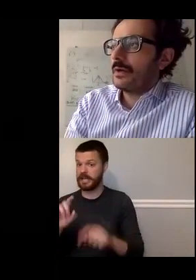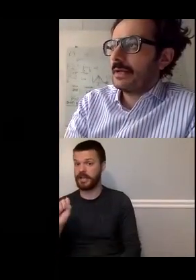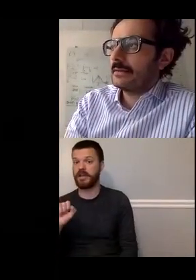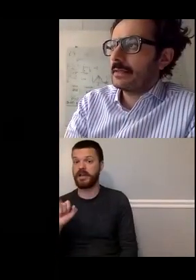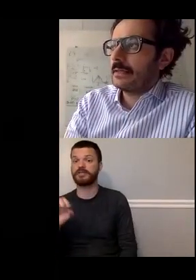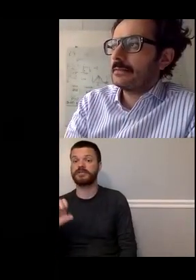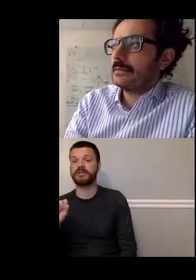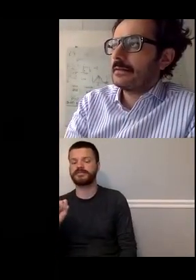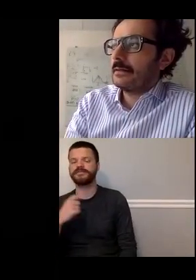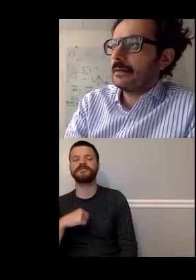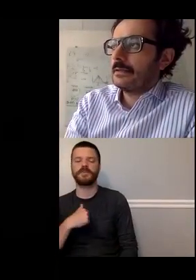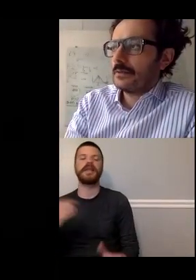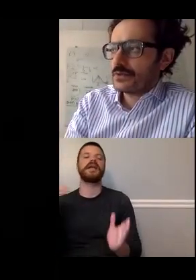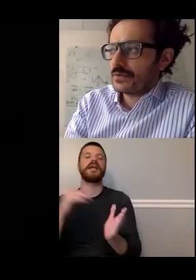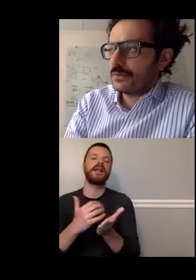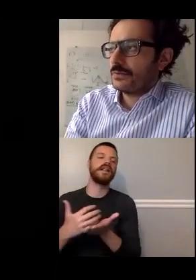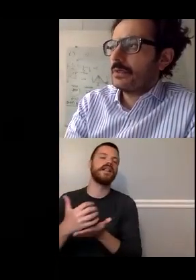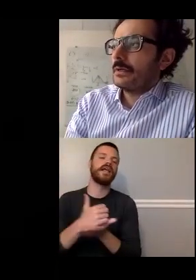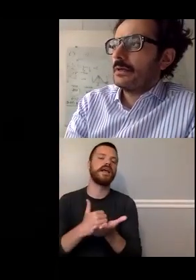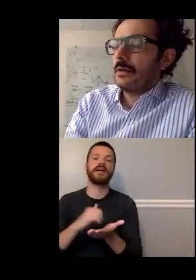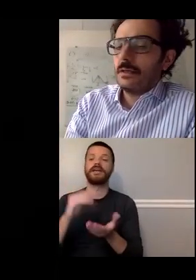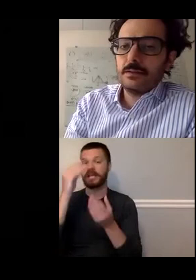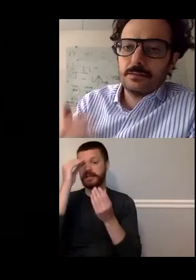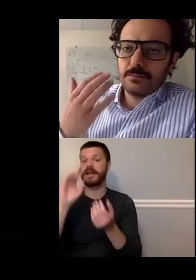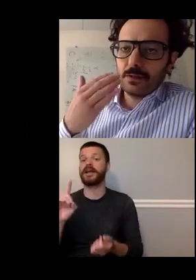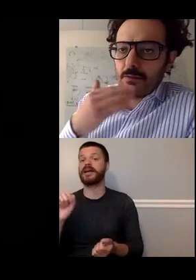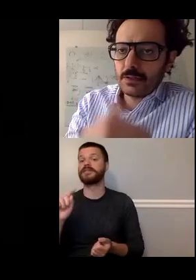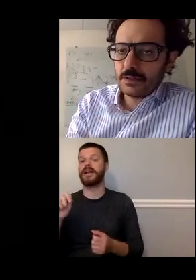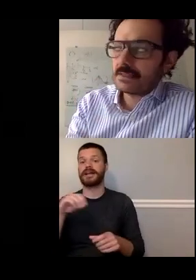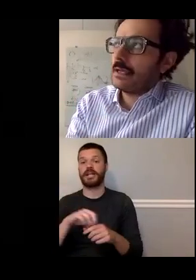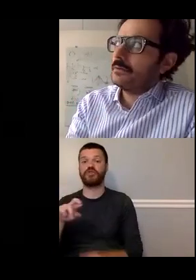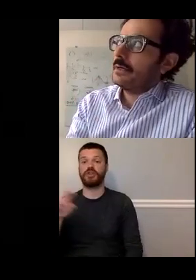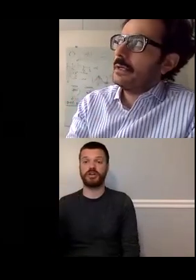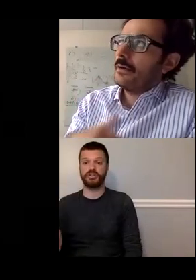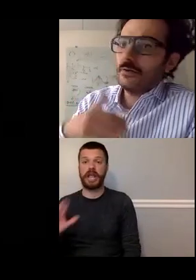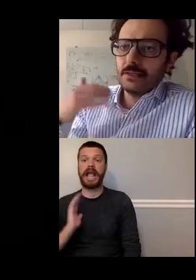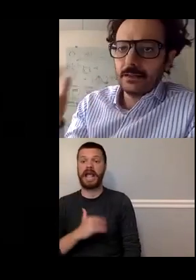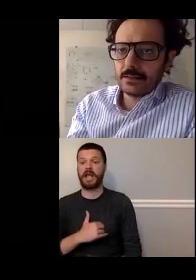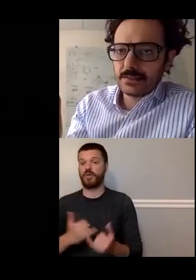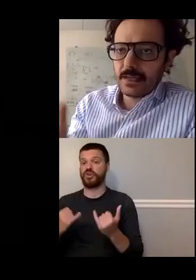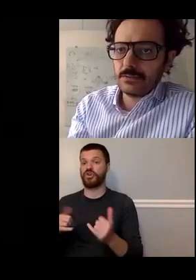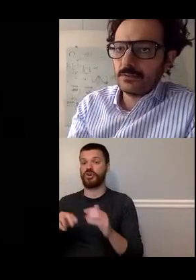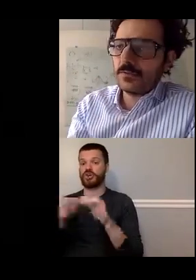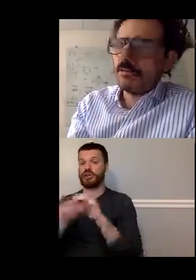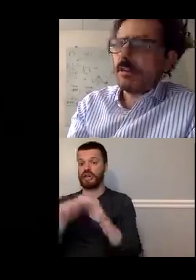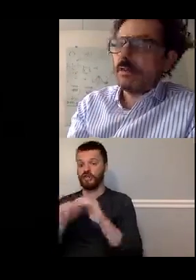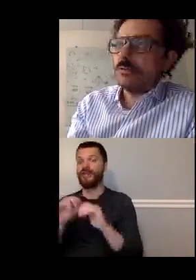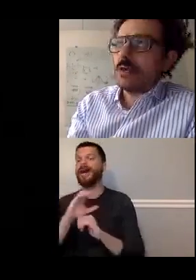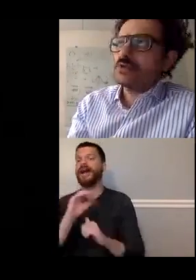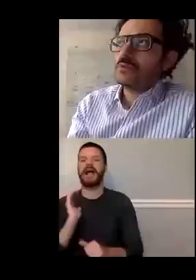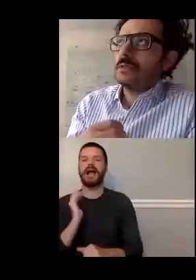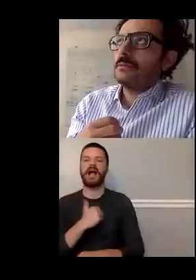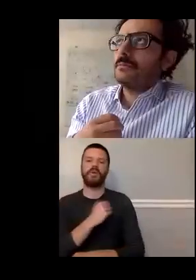we're collecting again data in the Rochester, on our current scanner and on the clinical scanner